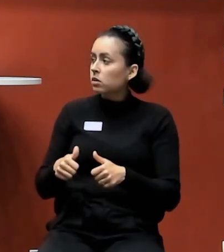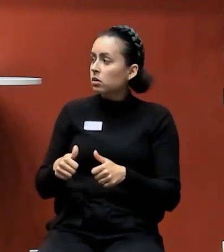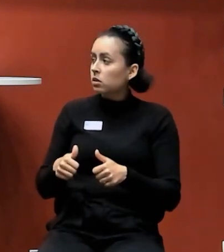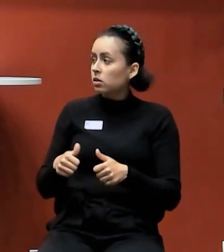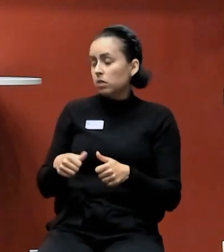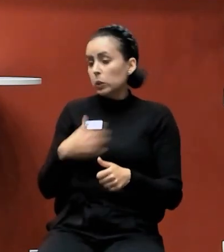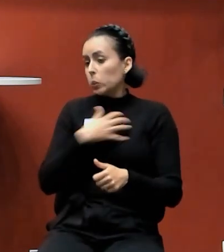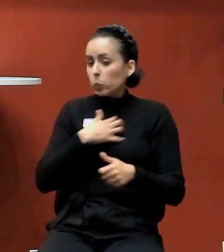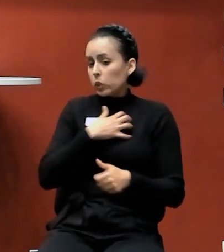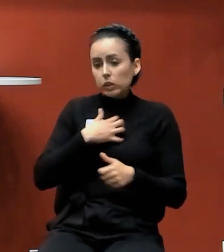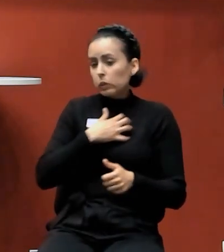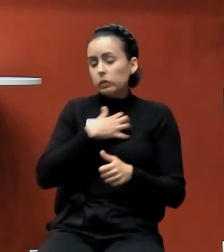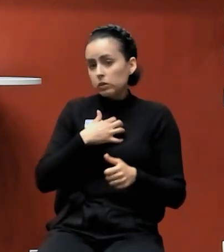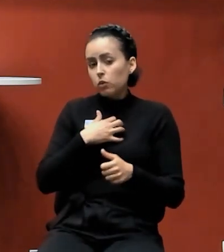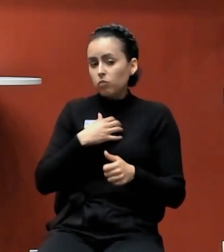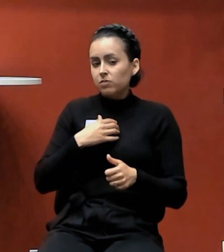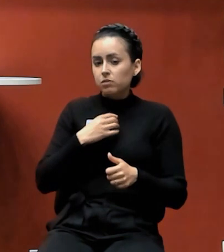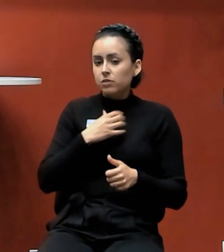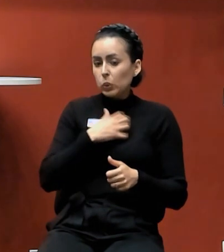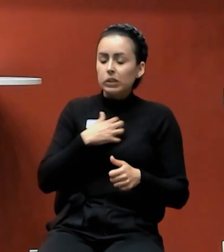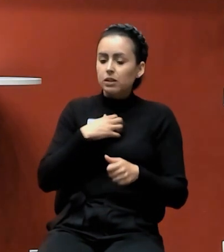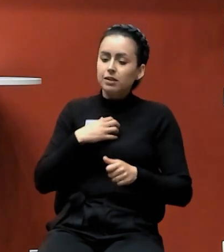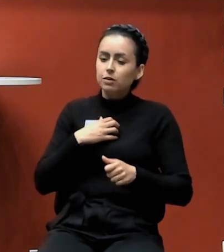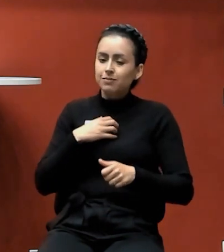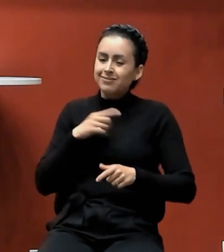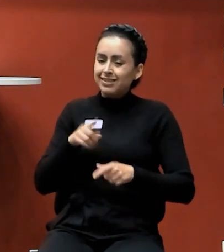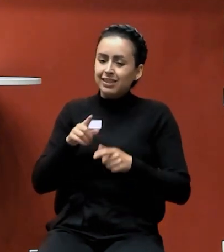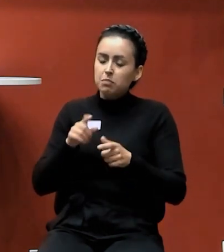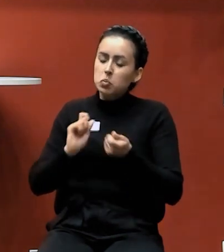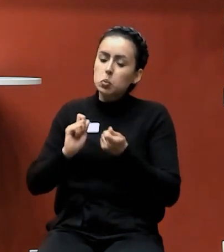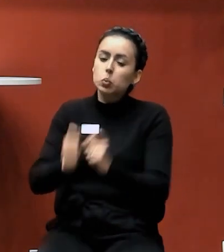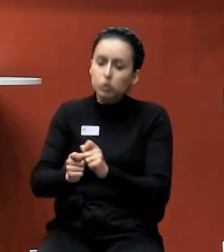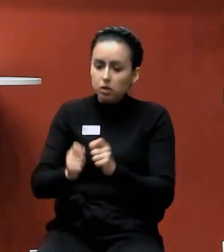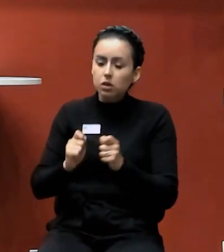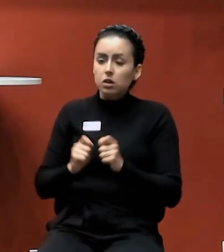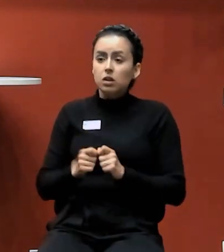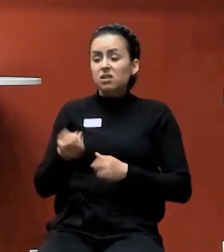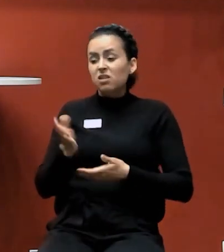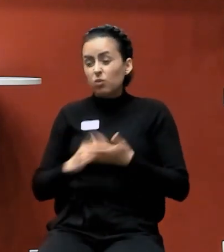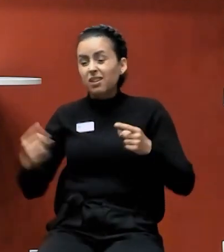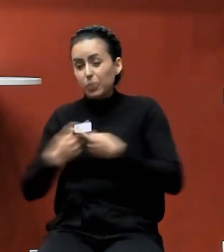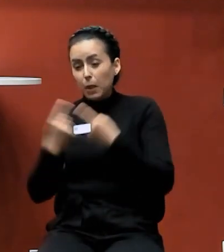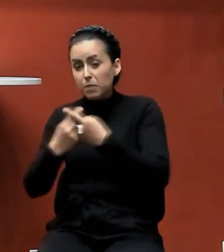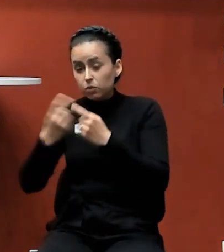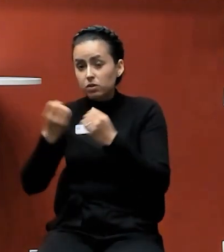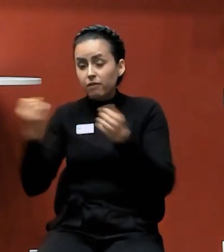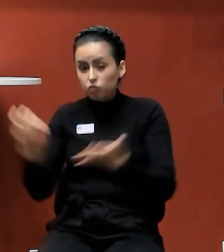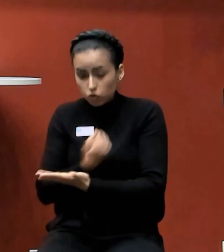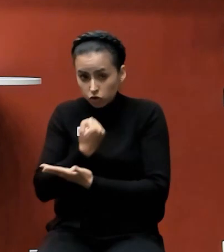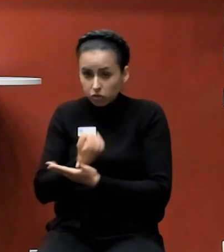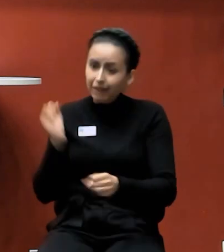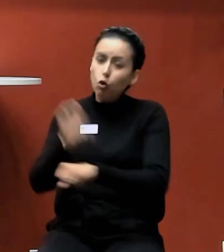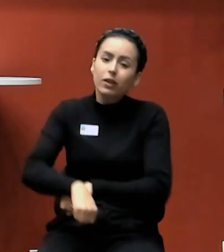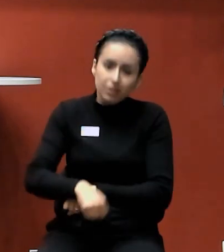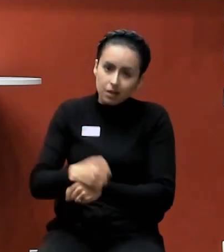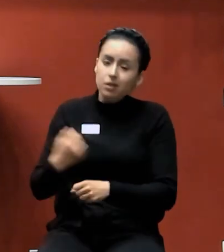attempt at changing the way things are, we keep fighting, and some battles you win and some battles you lose, but the most important thing is that